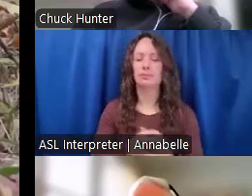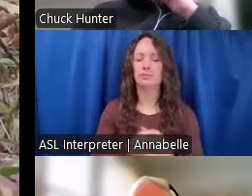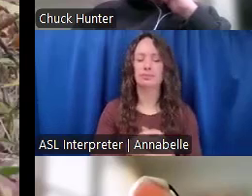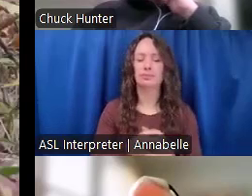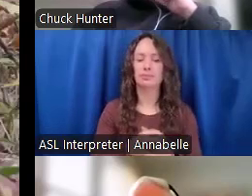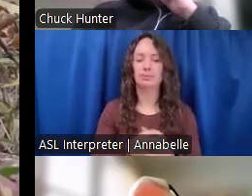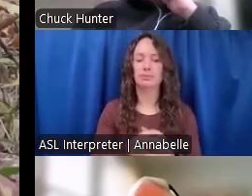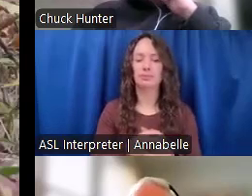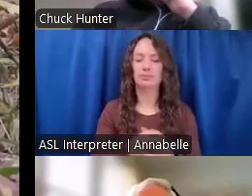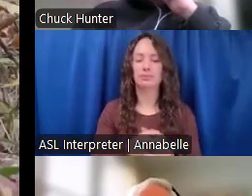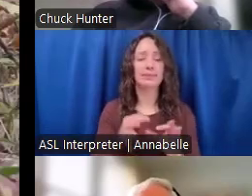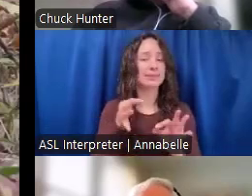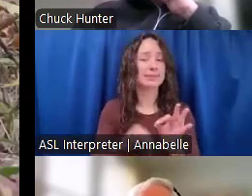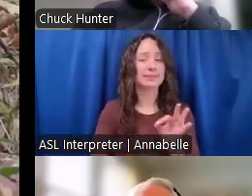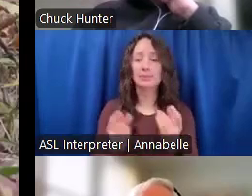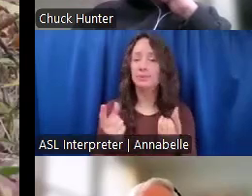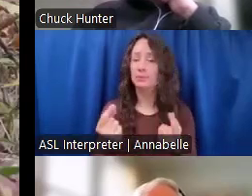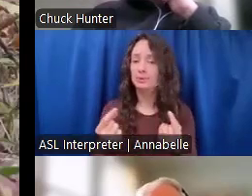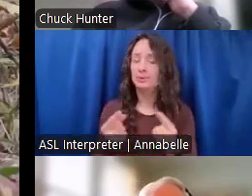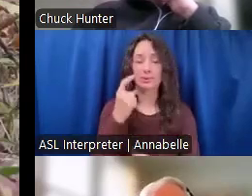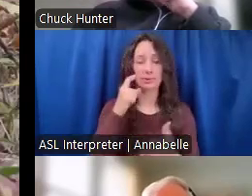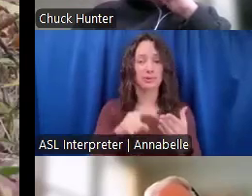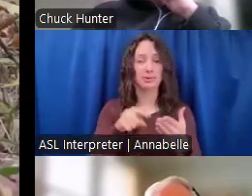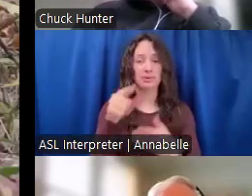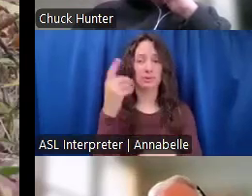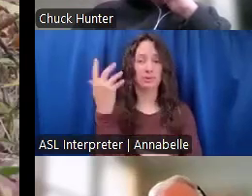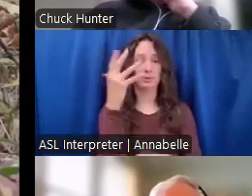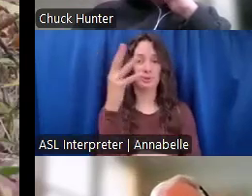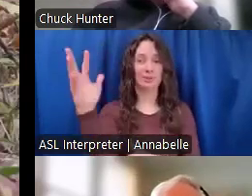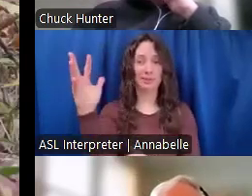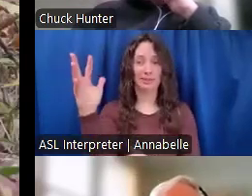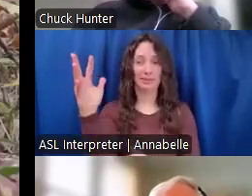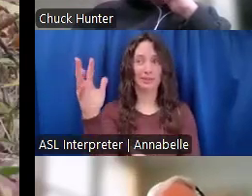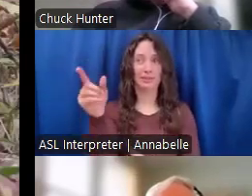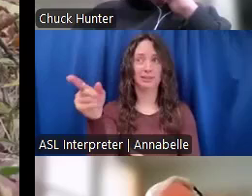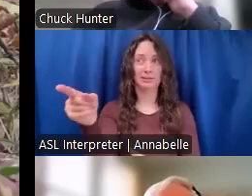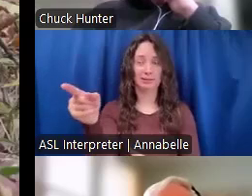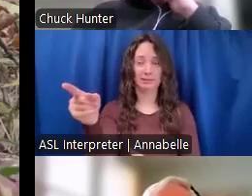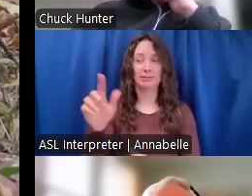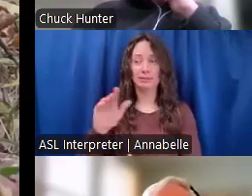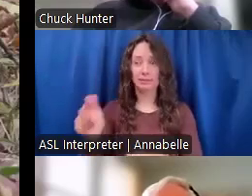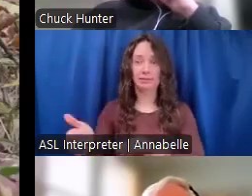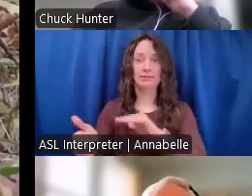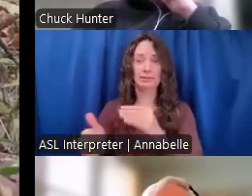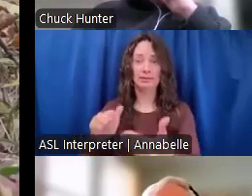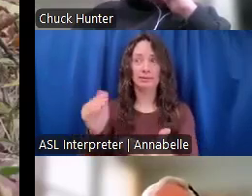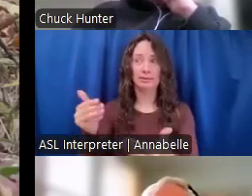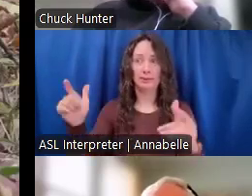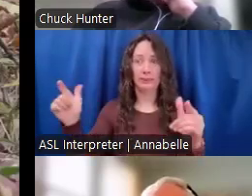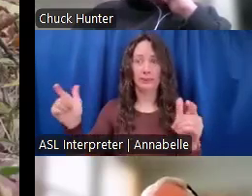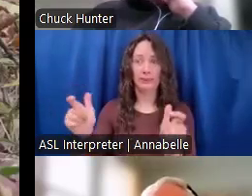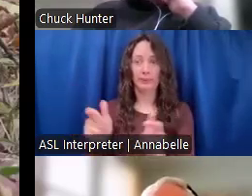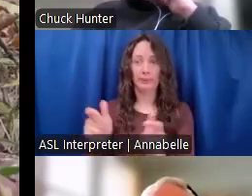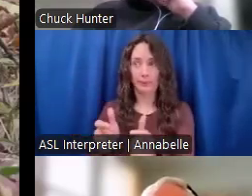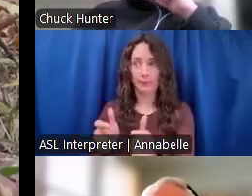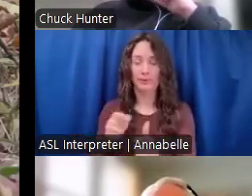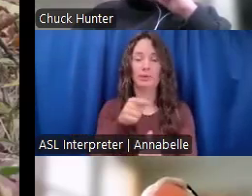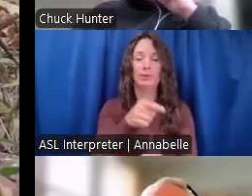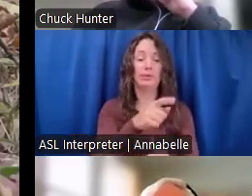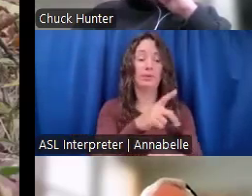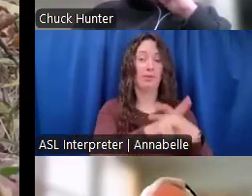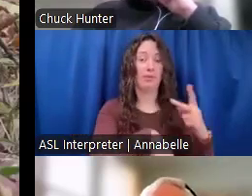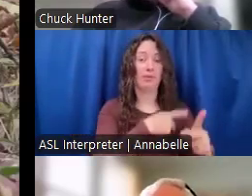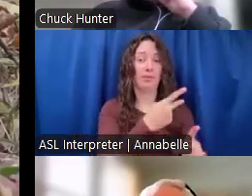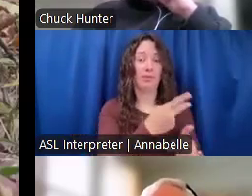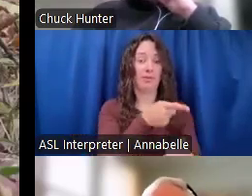thing to look at is if we start losing more and more trees to overstory mortality and shift to many of the species that are now predominating in the understory,